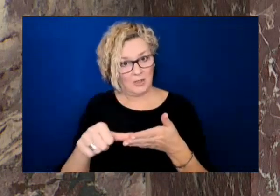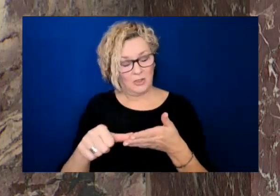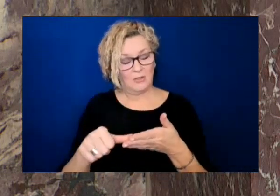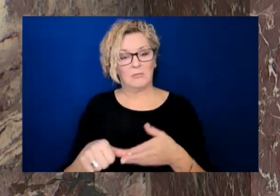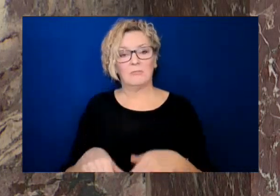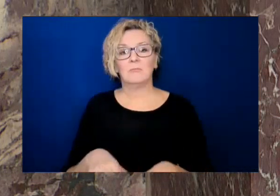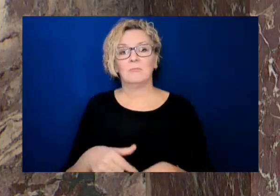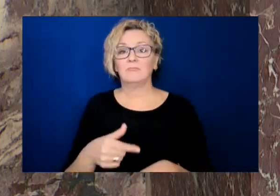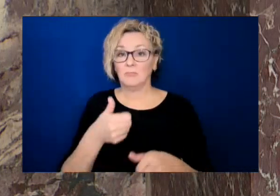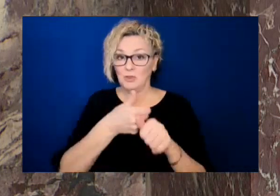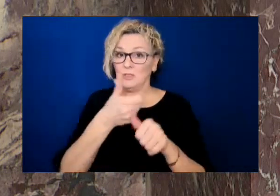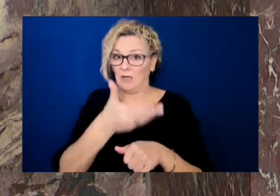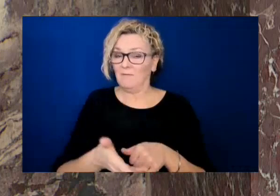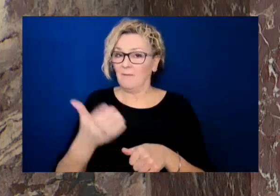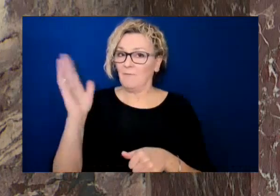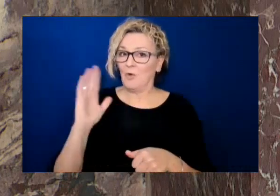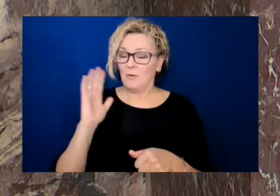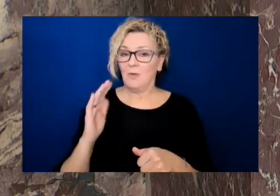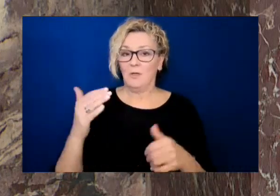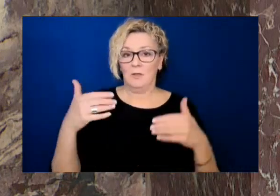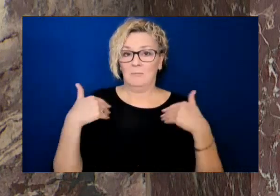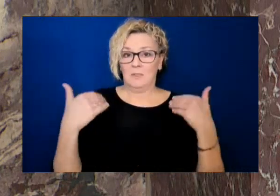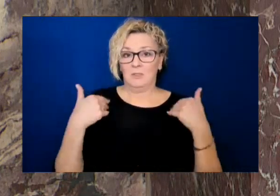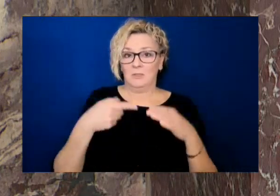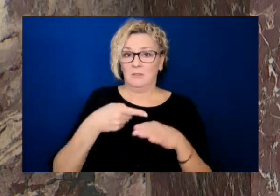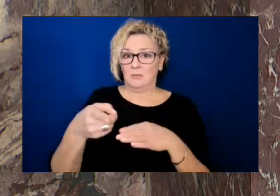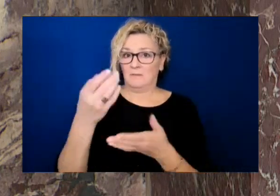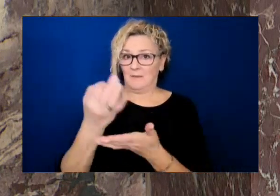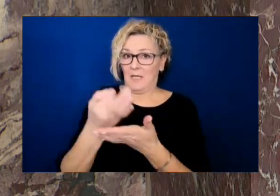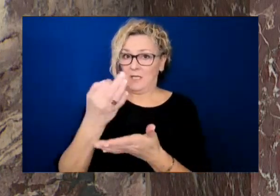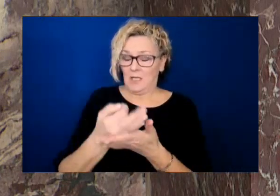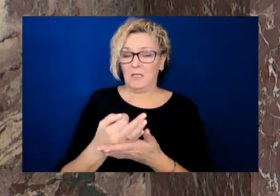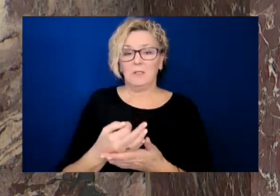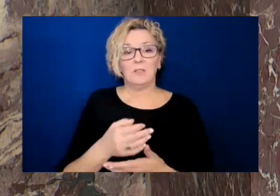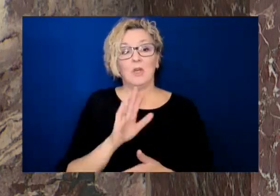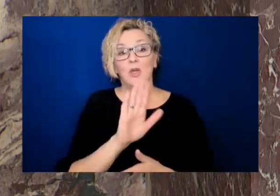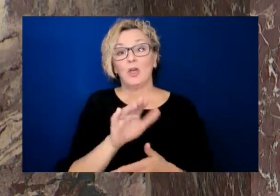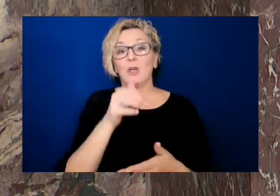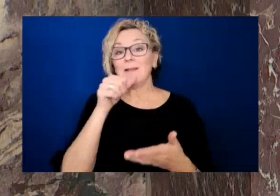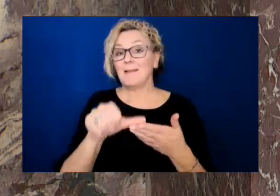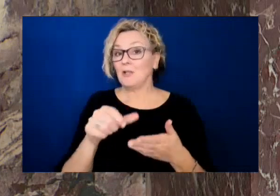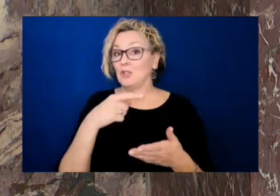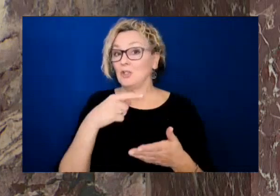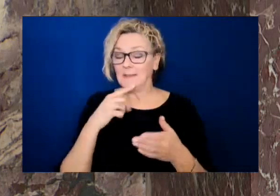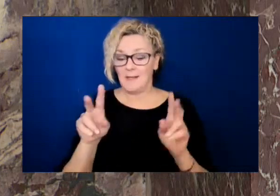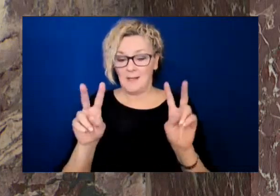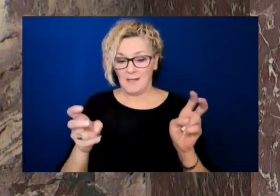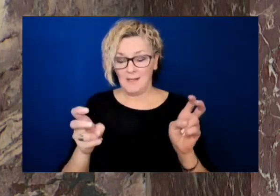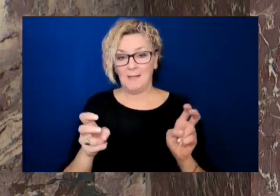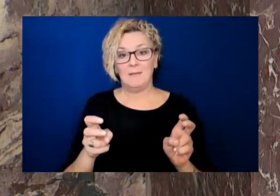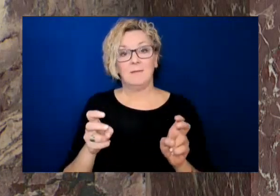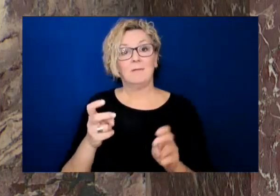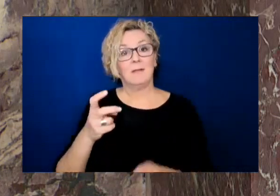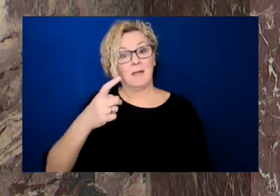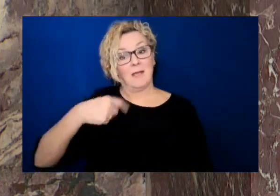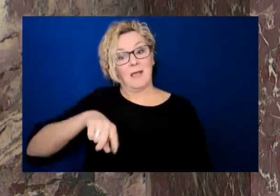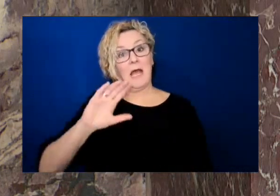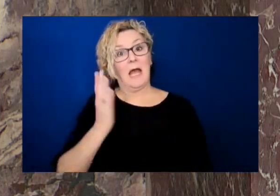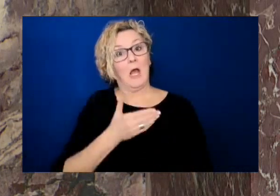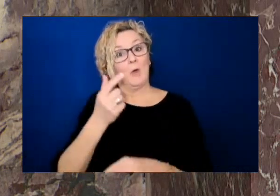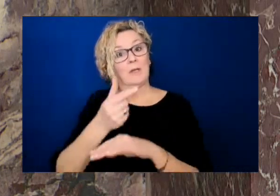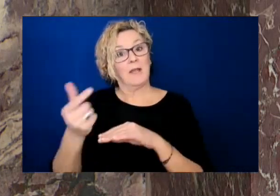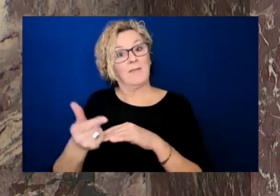said very clearly, quote, "As a government, we have not been standing up to anti-Semitism," end